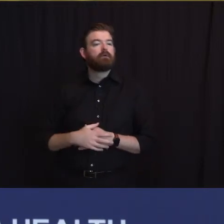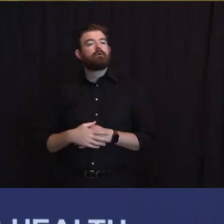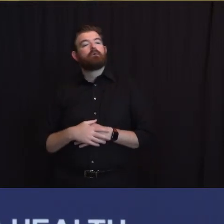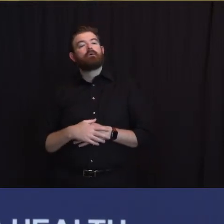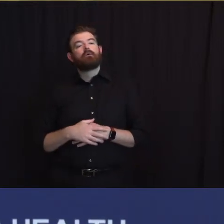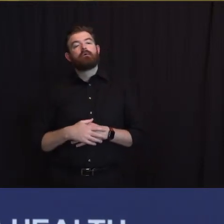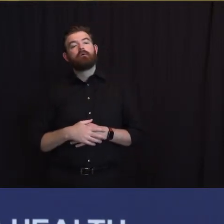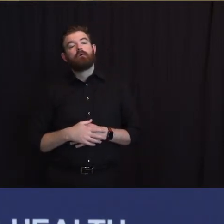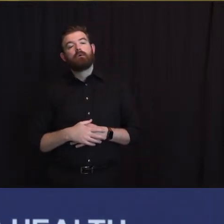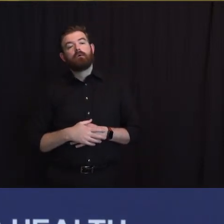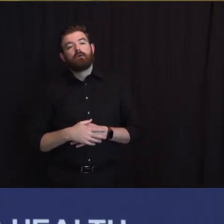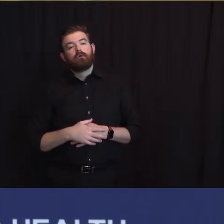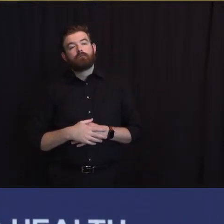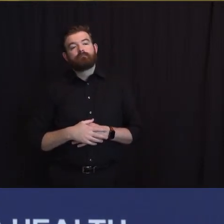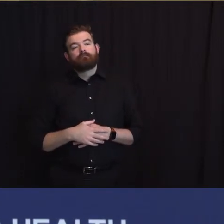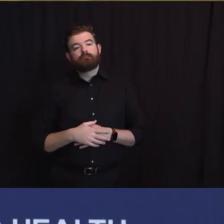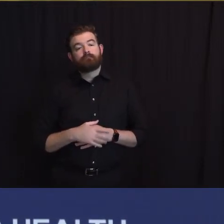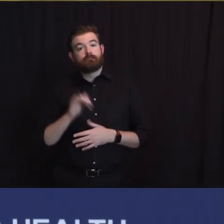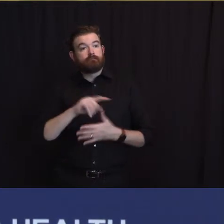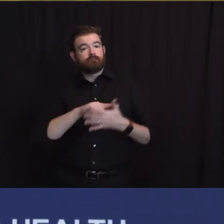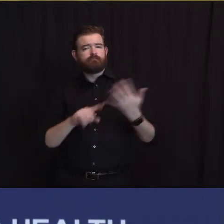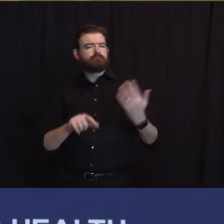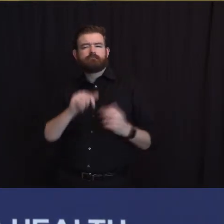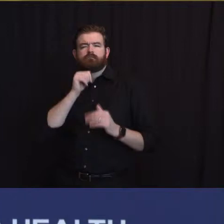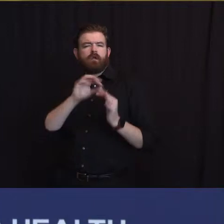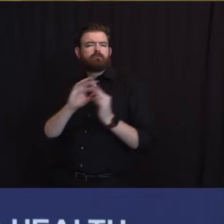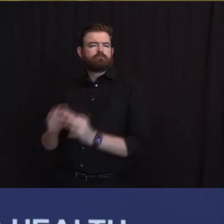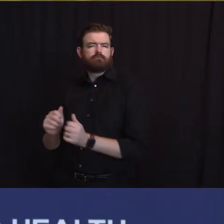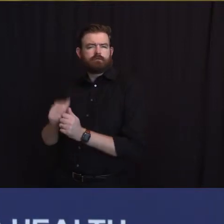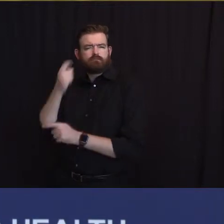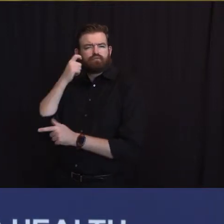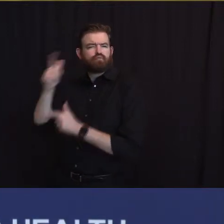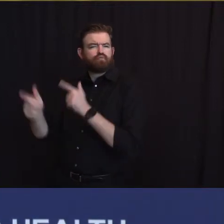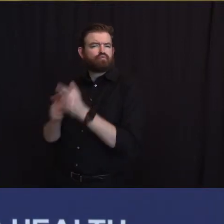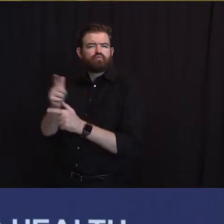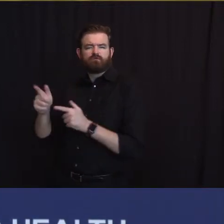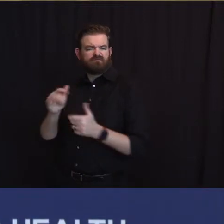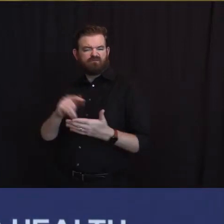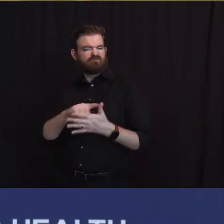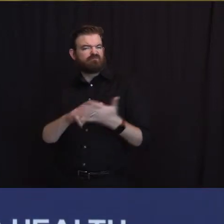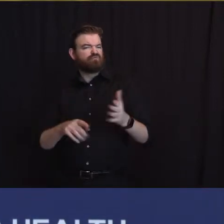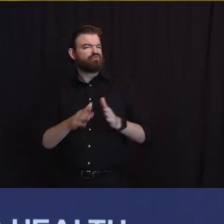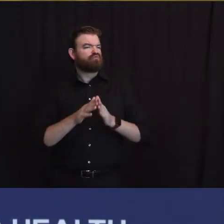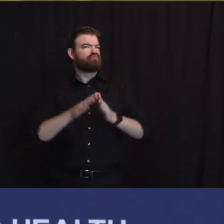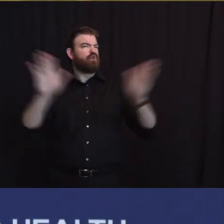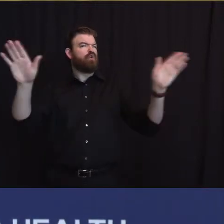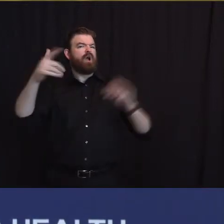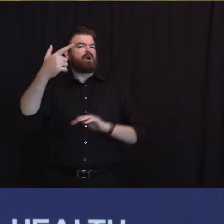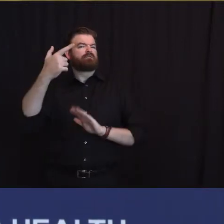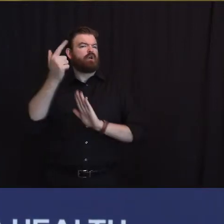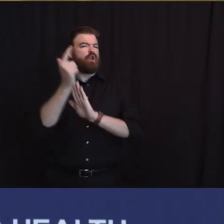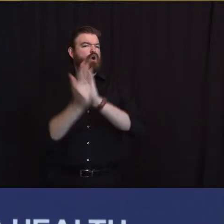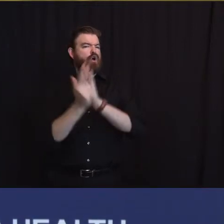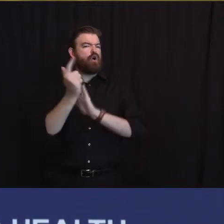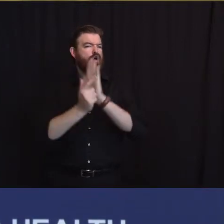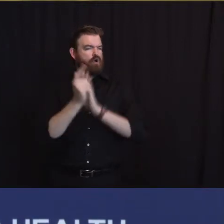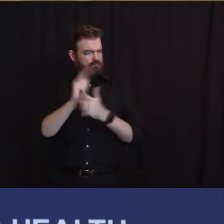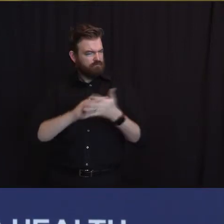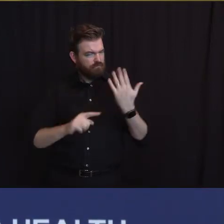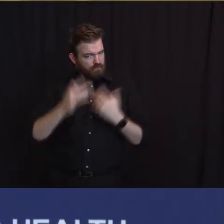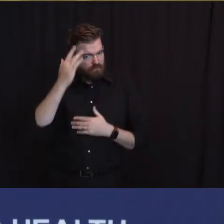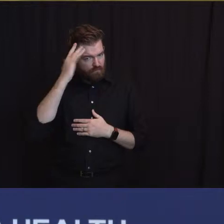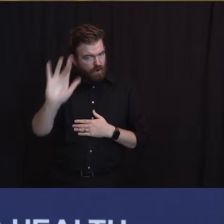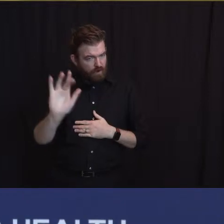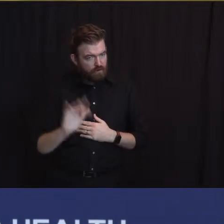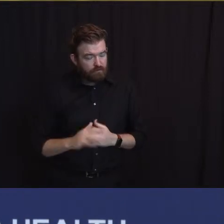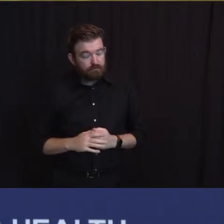Fairfield, and we're not going to talk about that, but those, to me at least, are all smart steps to make. But particularly if you find, which